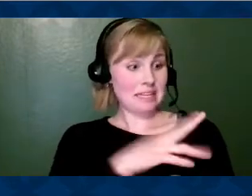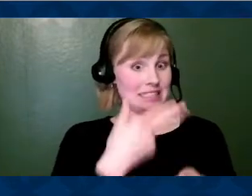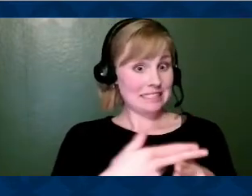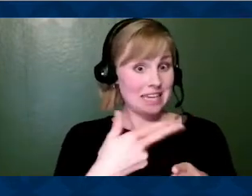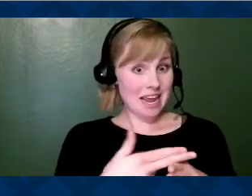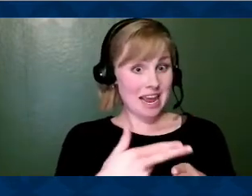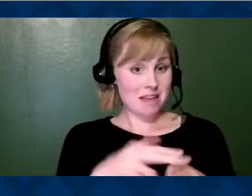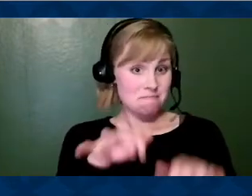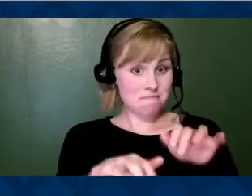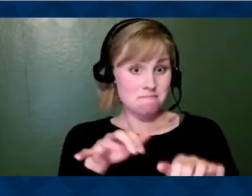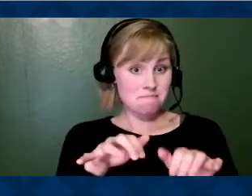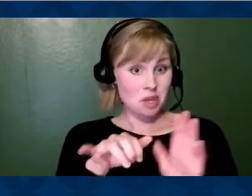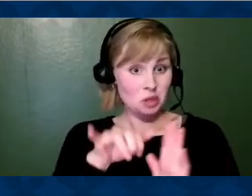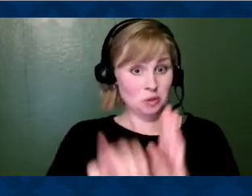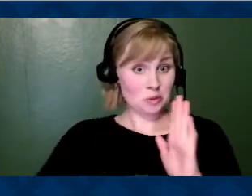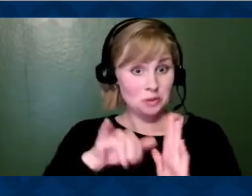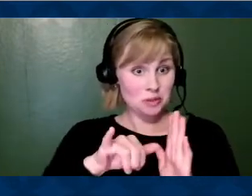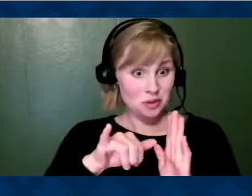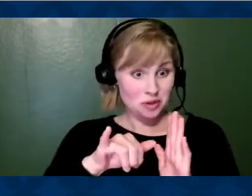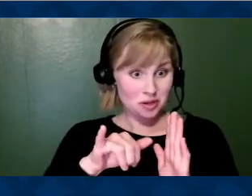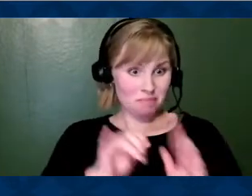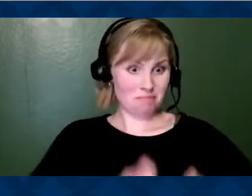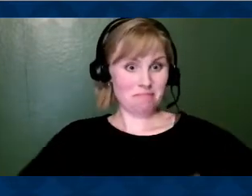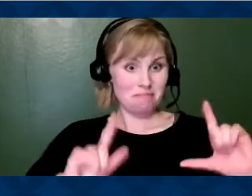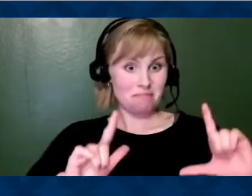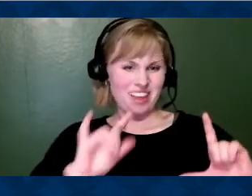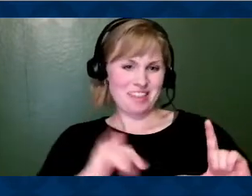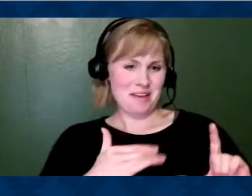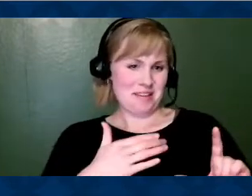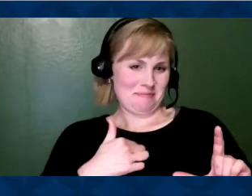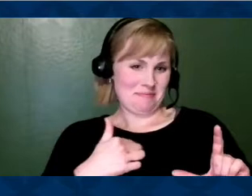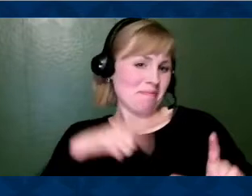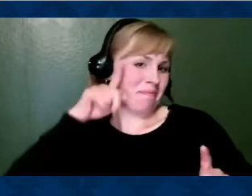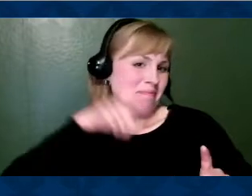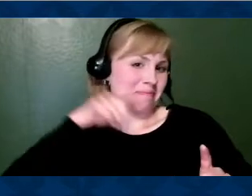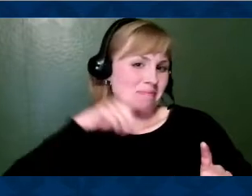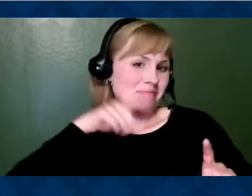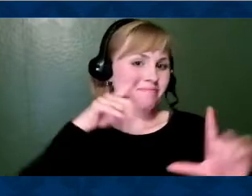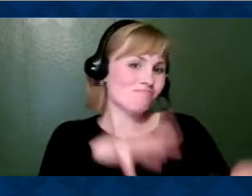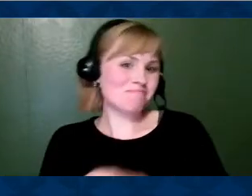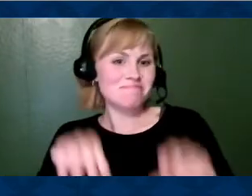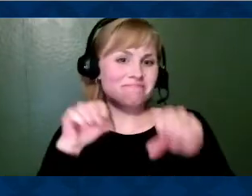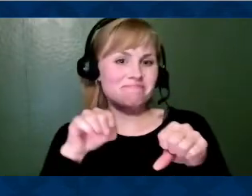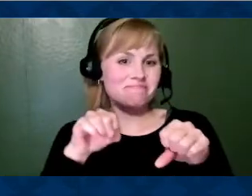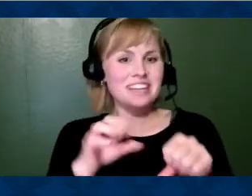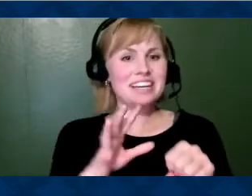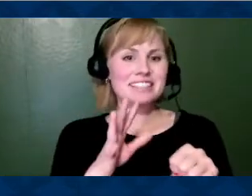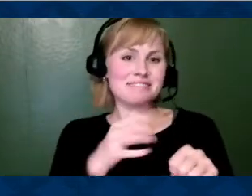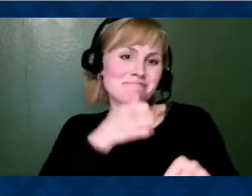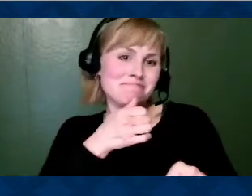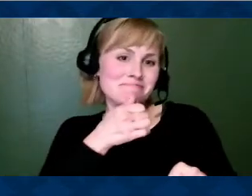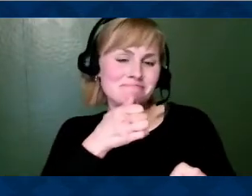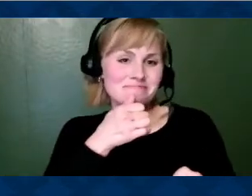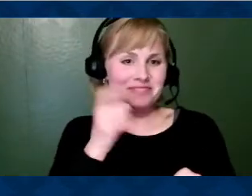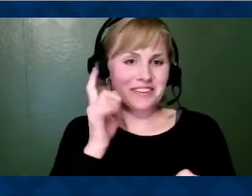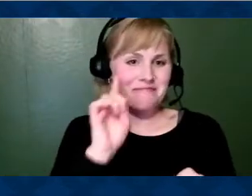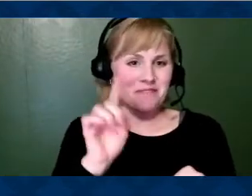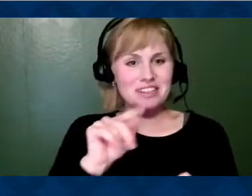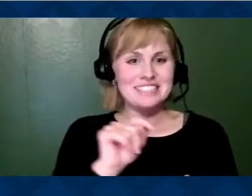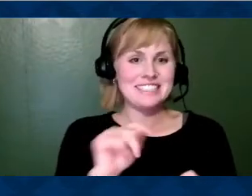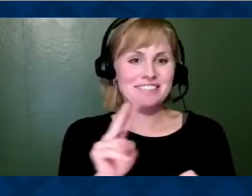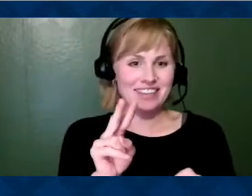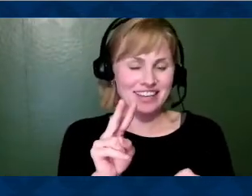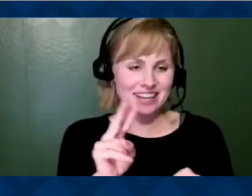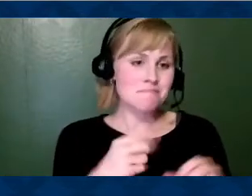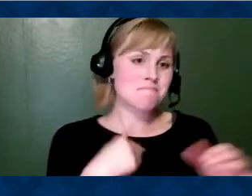my opportunity to pretend that I was some kind of morning talk show host. And I just asked Noah about his book, and we had kind of a fun conversation.